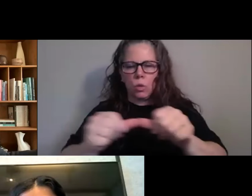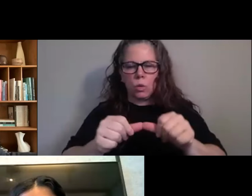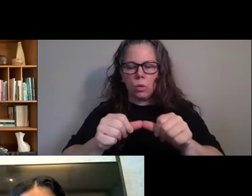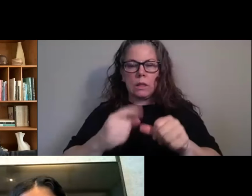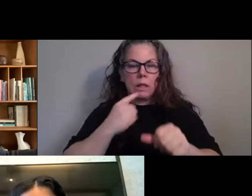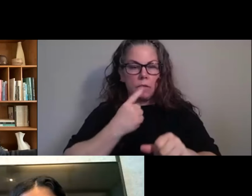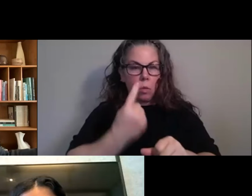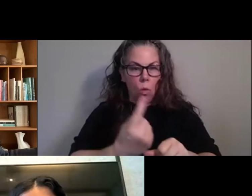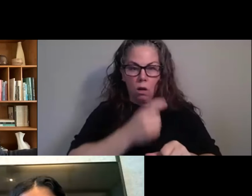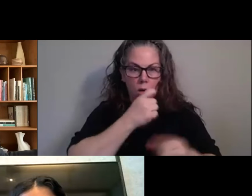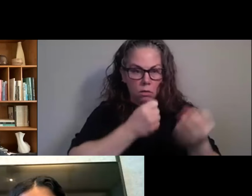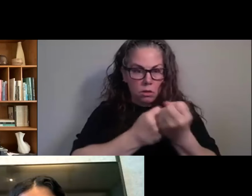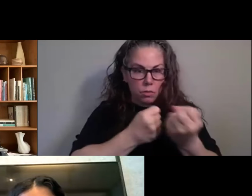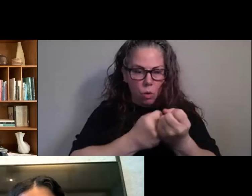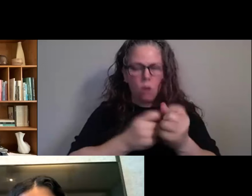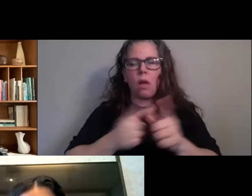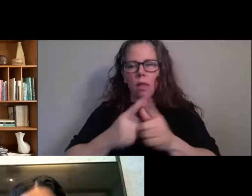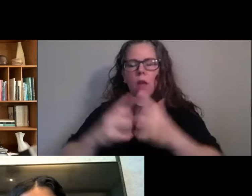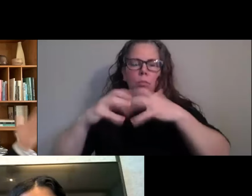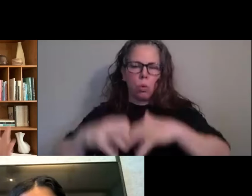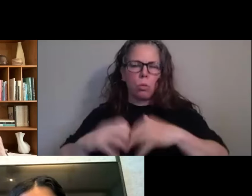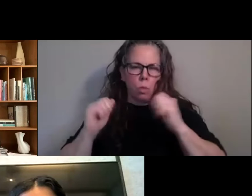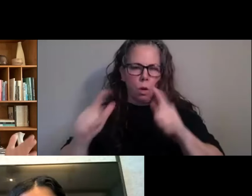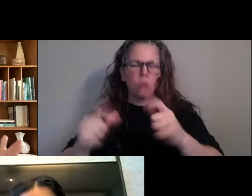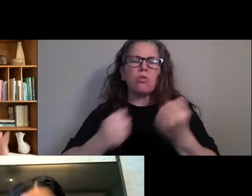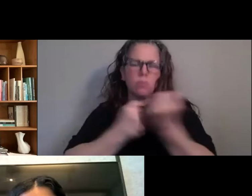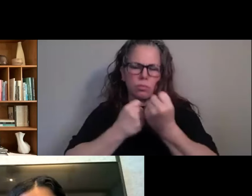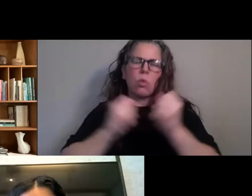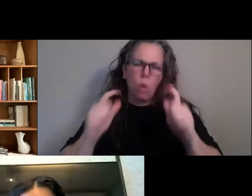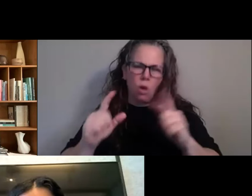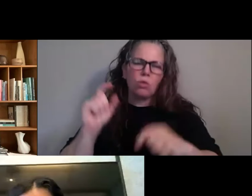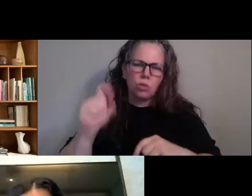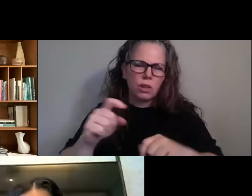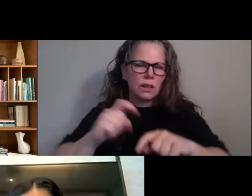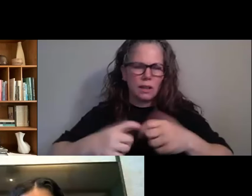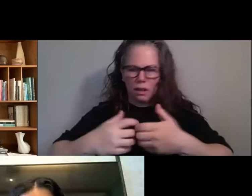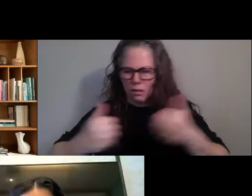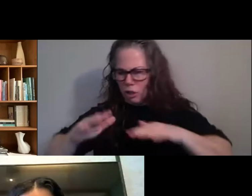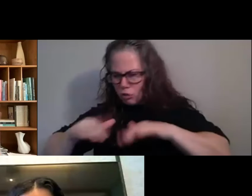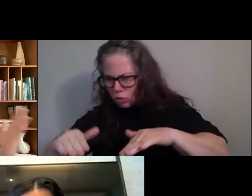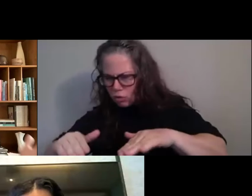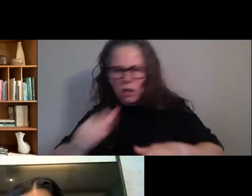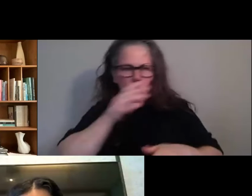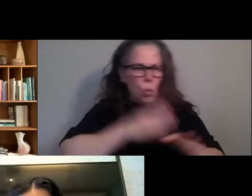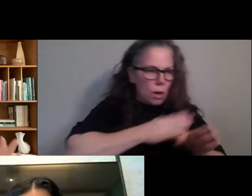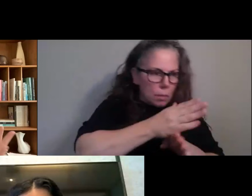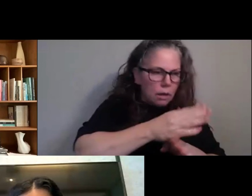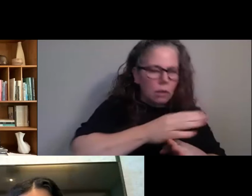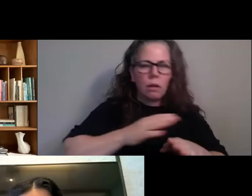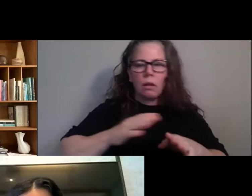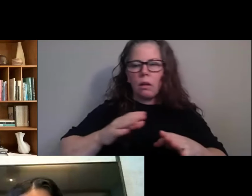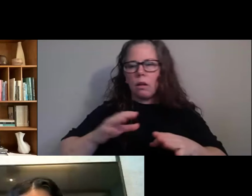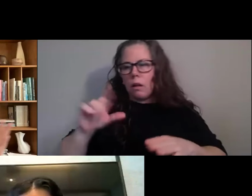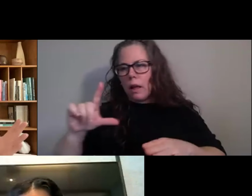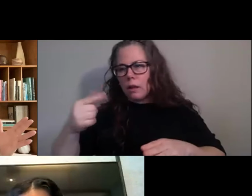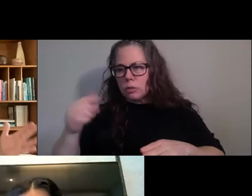this long services, everyone's going to pay. You know, you can't artificially separate children from women, from, you know,